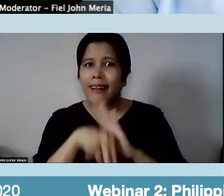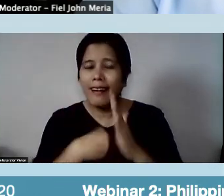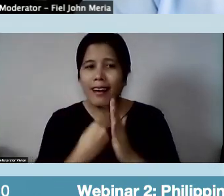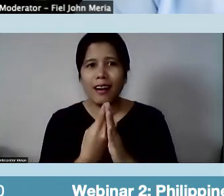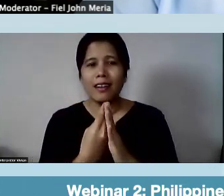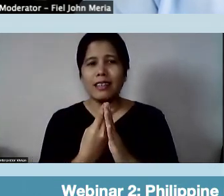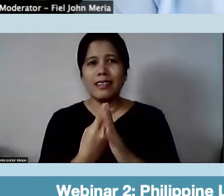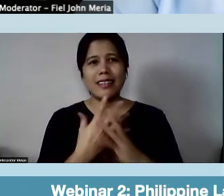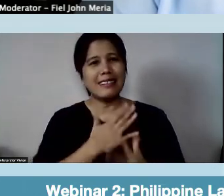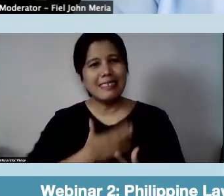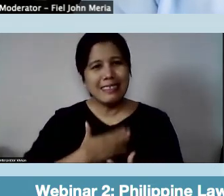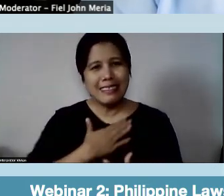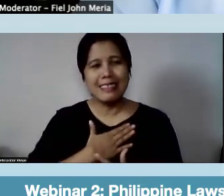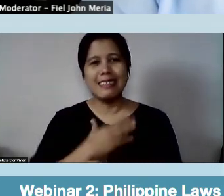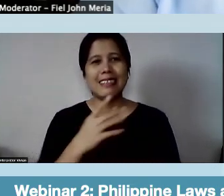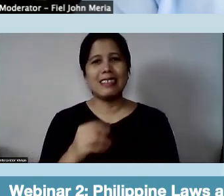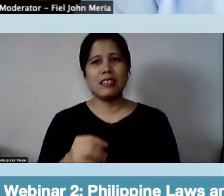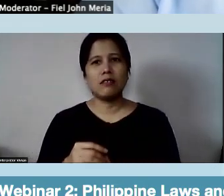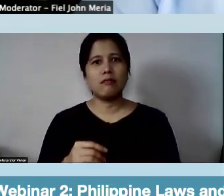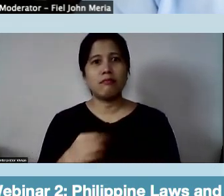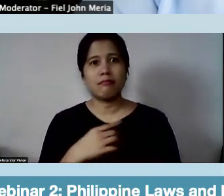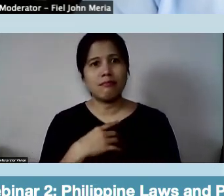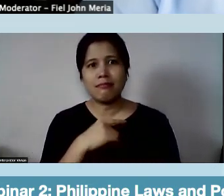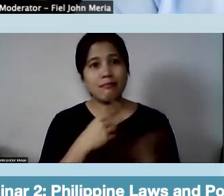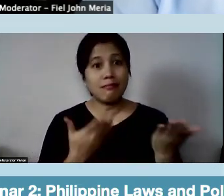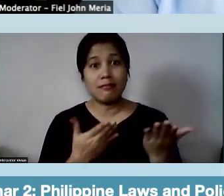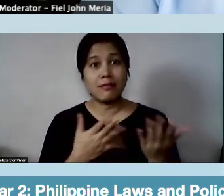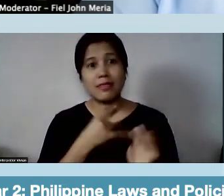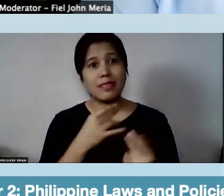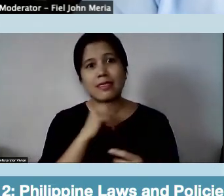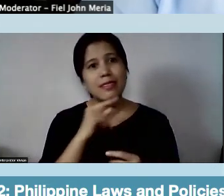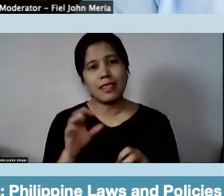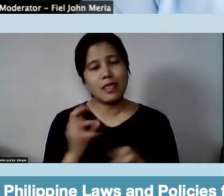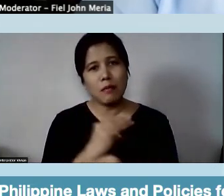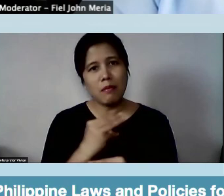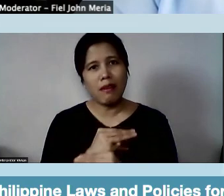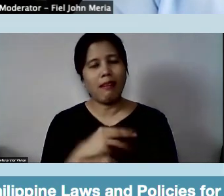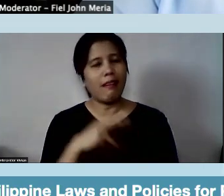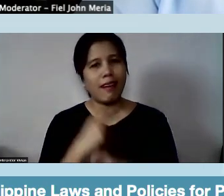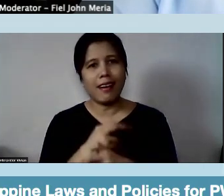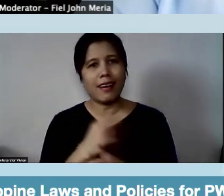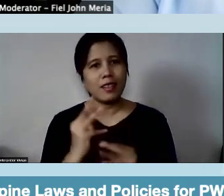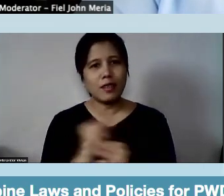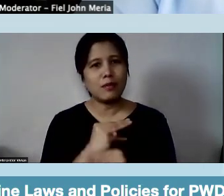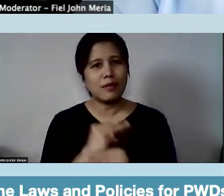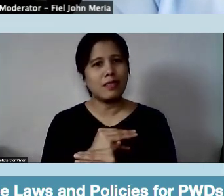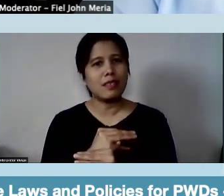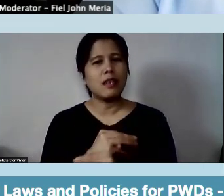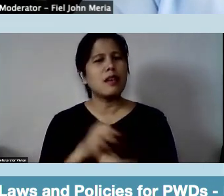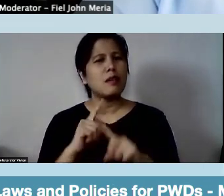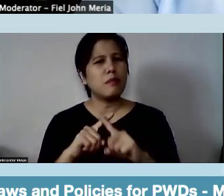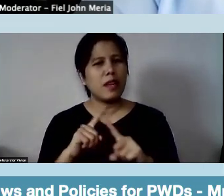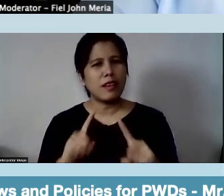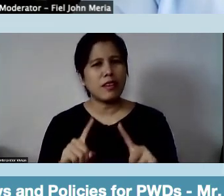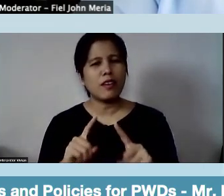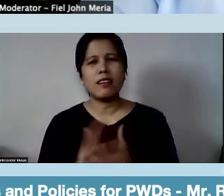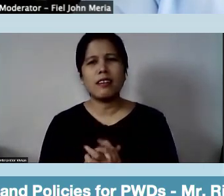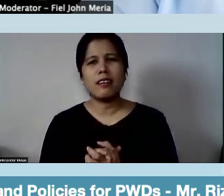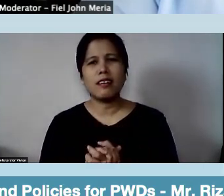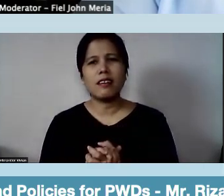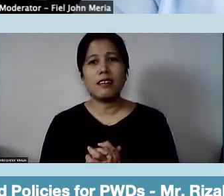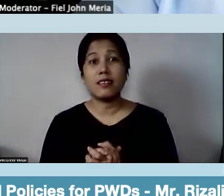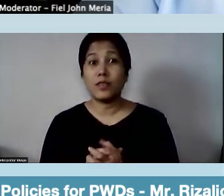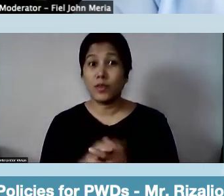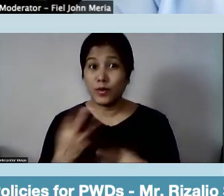they like. I don't like math. I don't know about you. Hirap na hirap ako sa math, diba? Pero, diba, parang yun, we winged